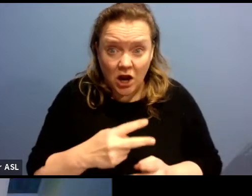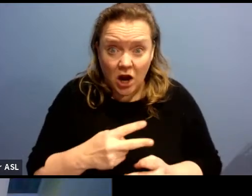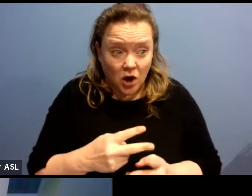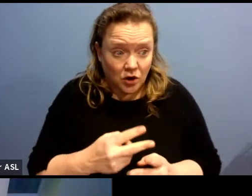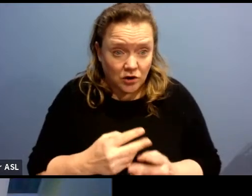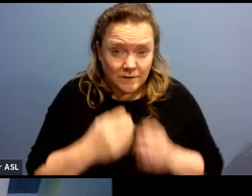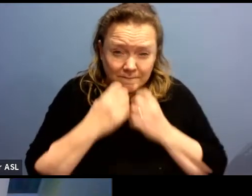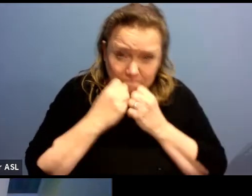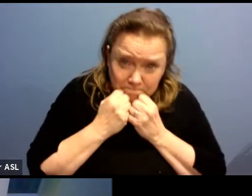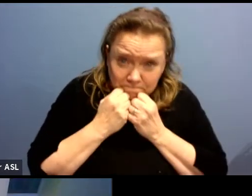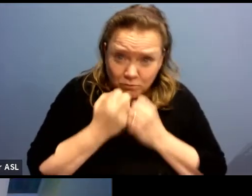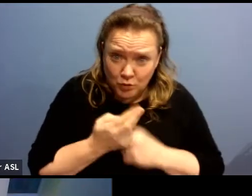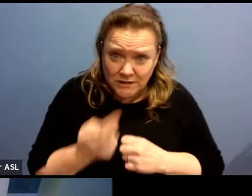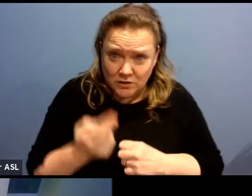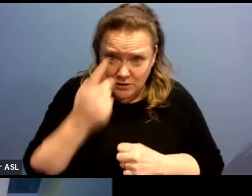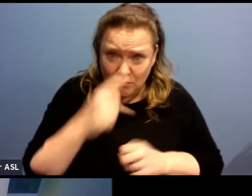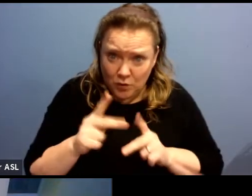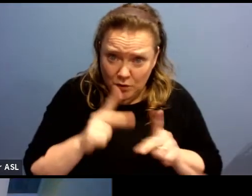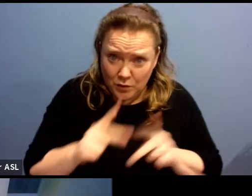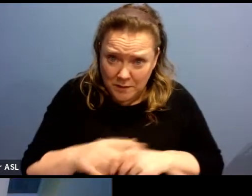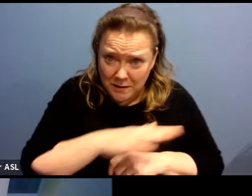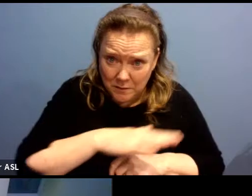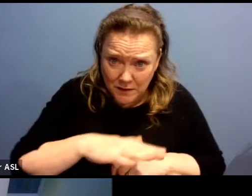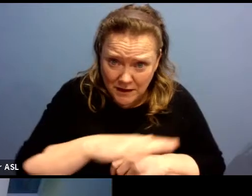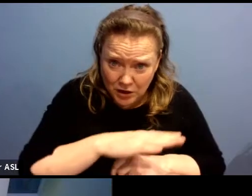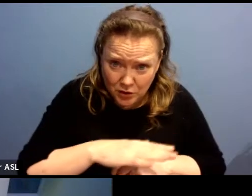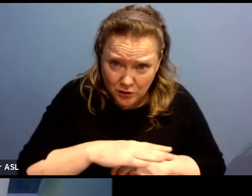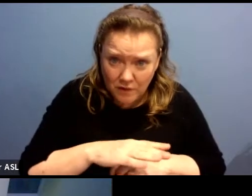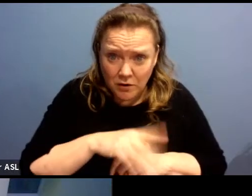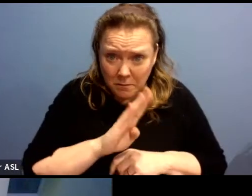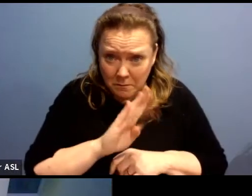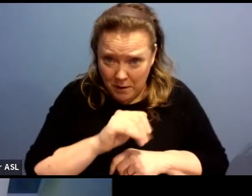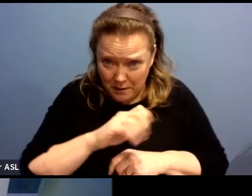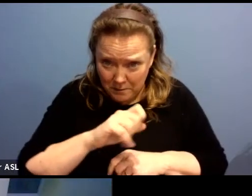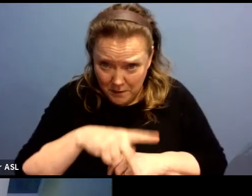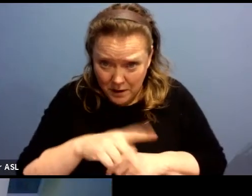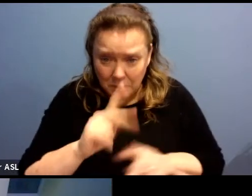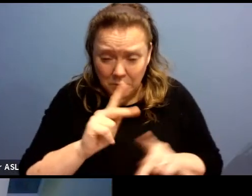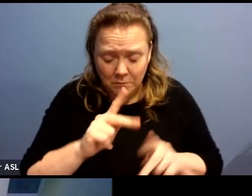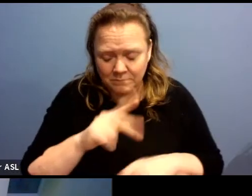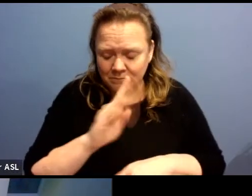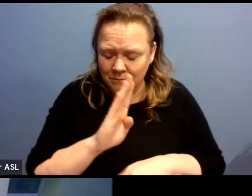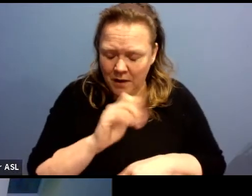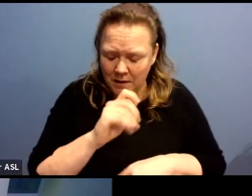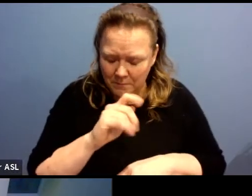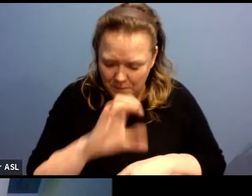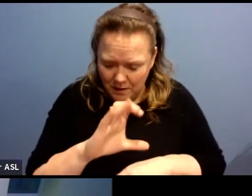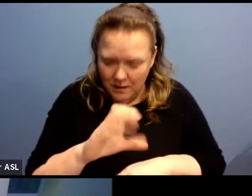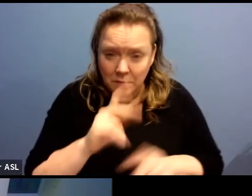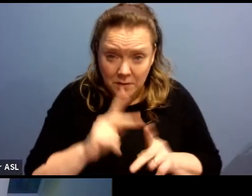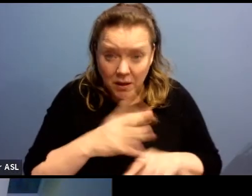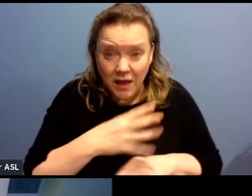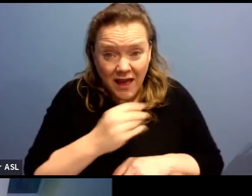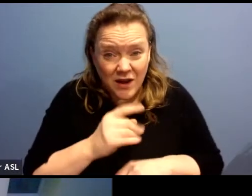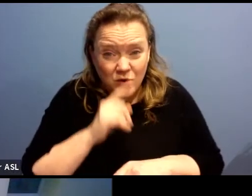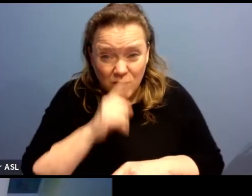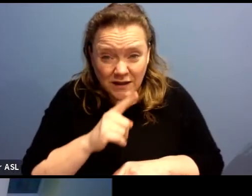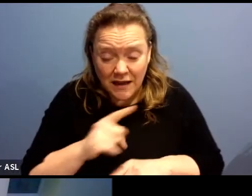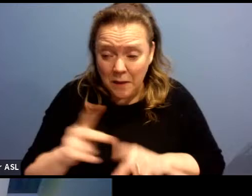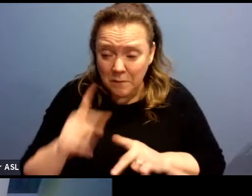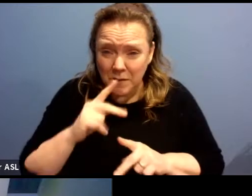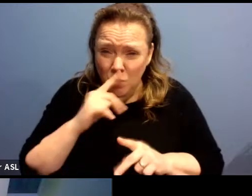disabled folks. These are invaluable resources for BIPOC folks. These are invaluable resources for the unprivileged, for